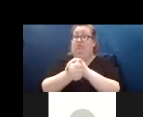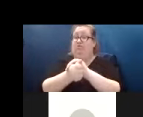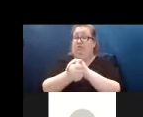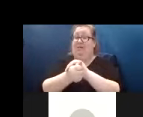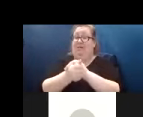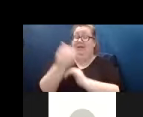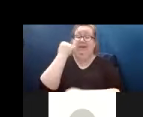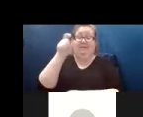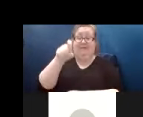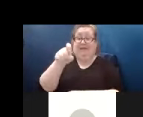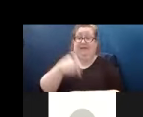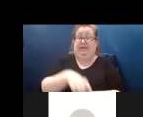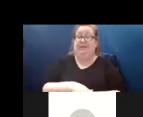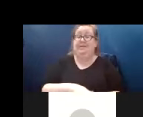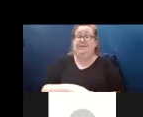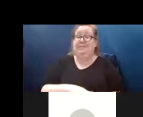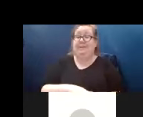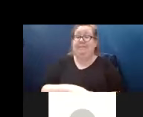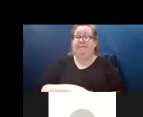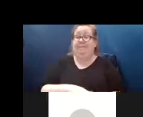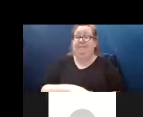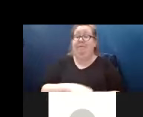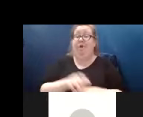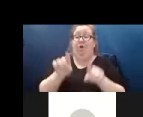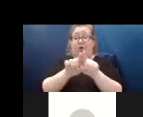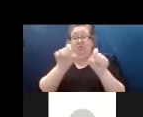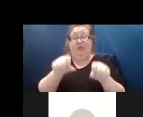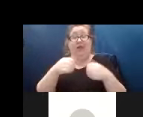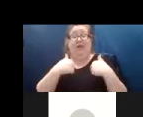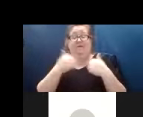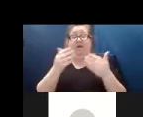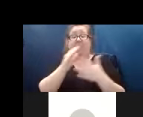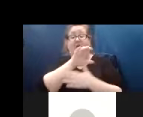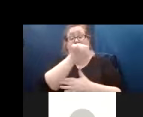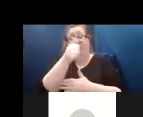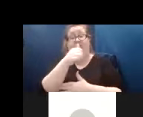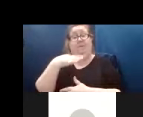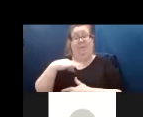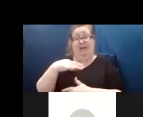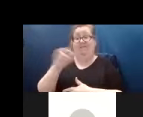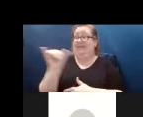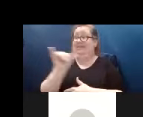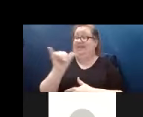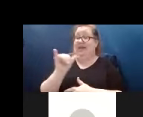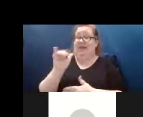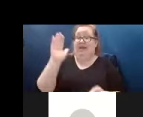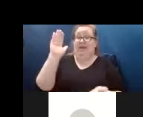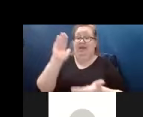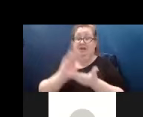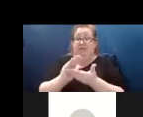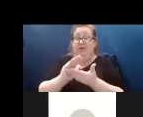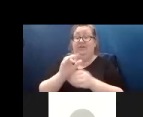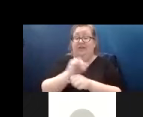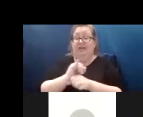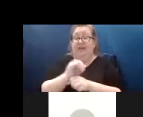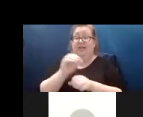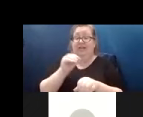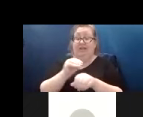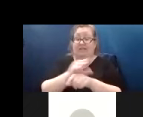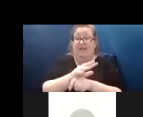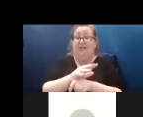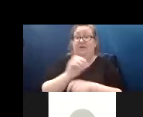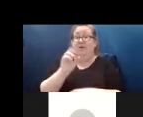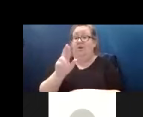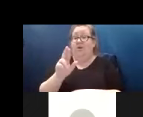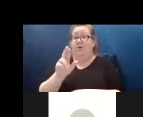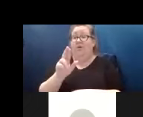if needed. And they can also have other benefits as well, like reducing urban heat island effect, or